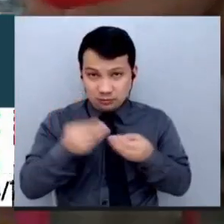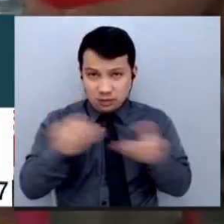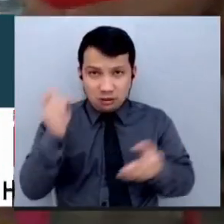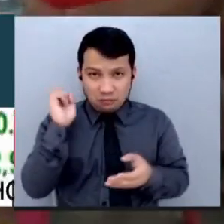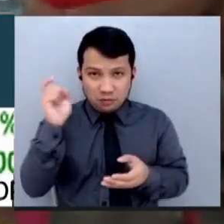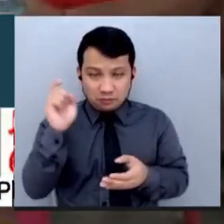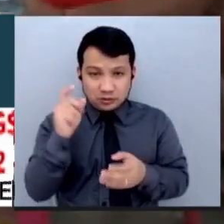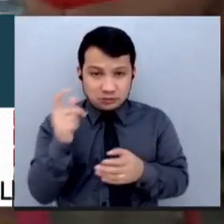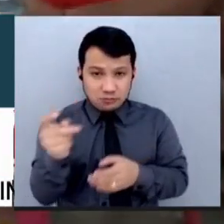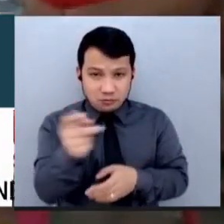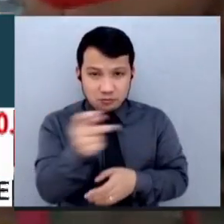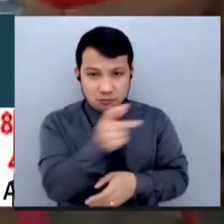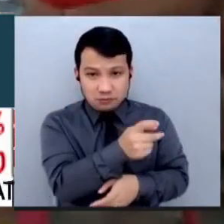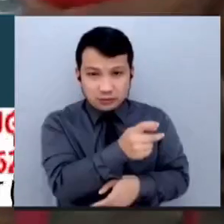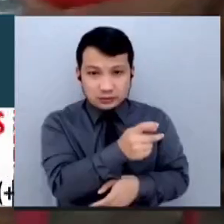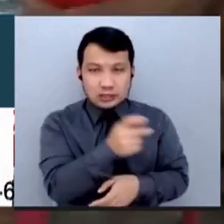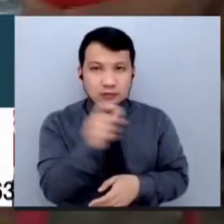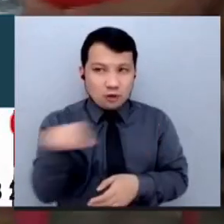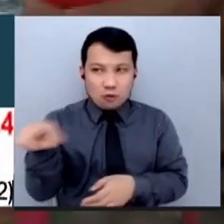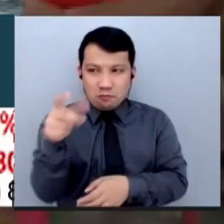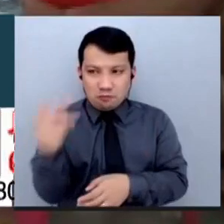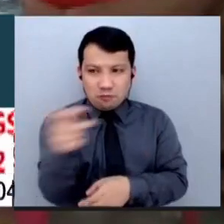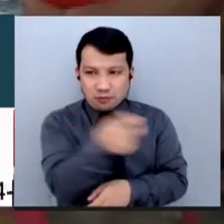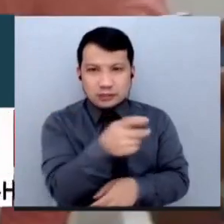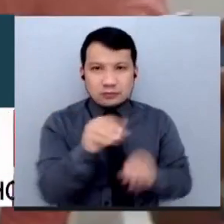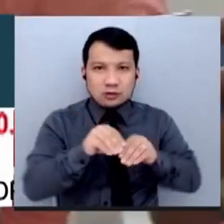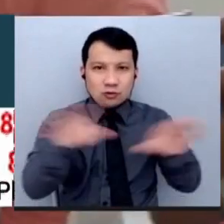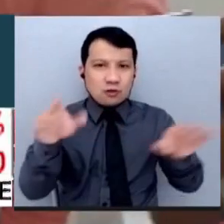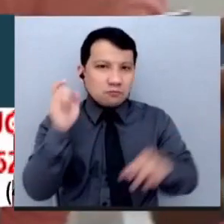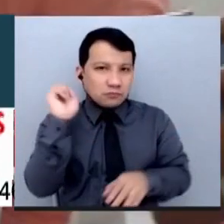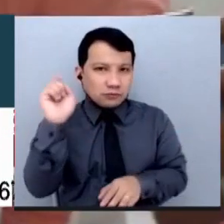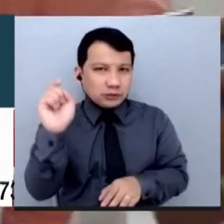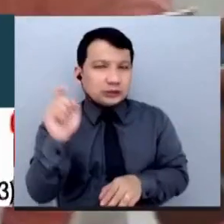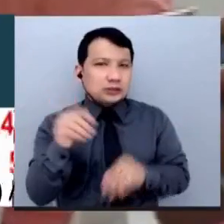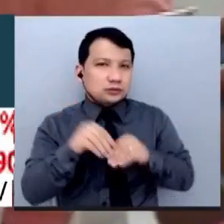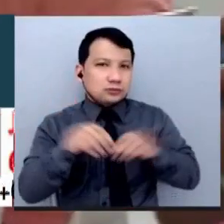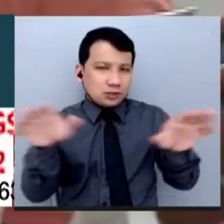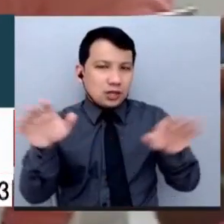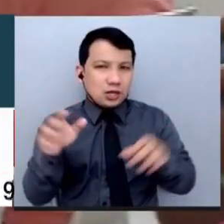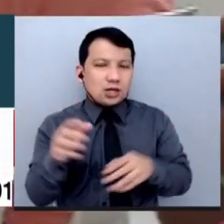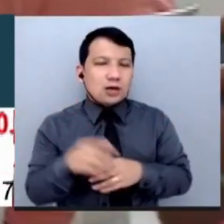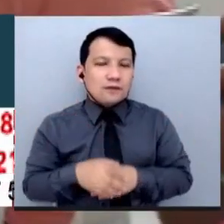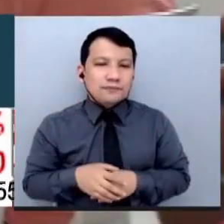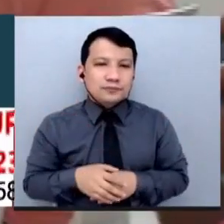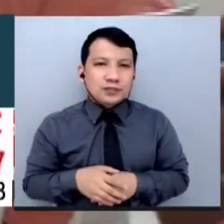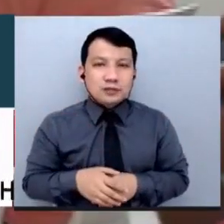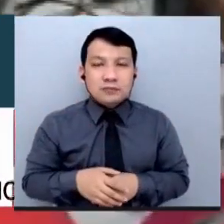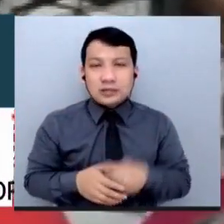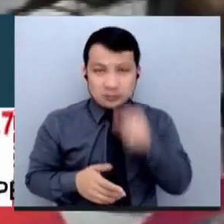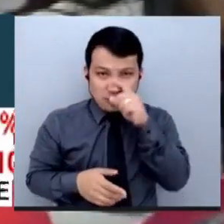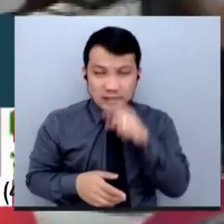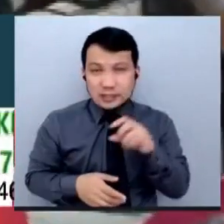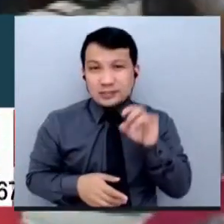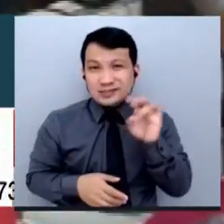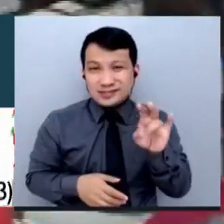cautious talaga tayo doon sa roll out ng vaccines for adolescents, no? Isipin natin, kunyari,